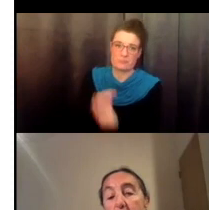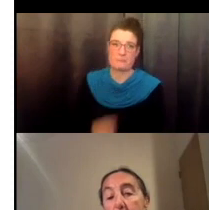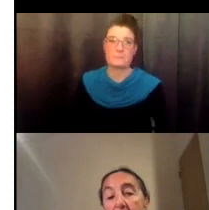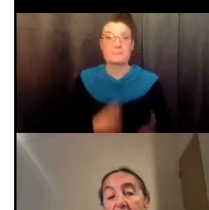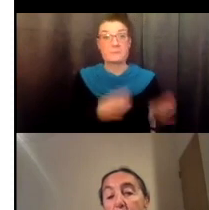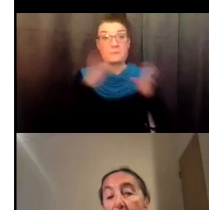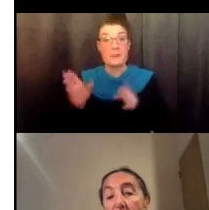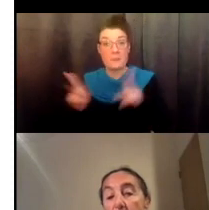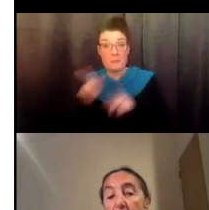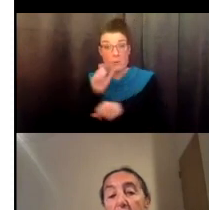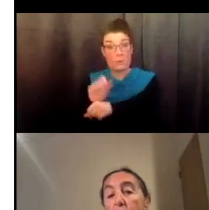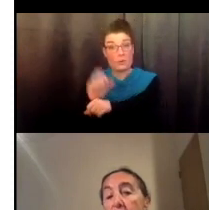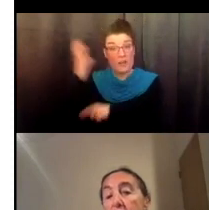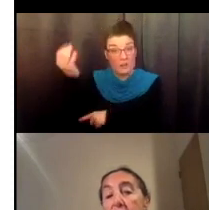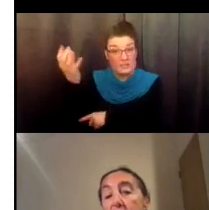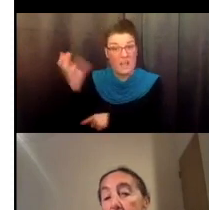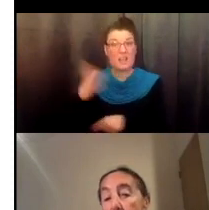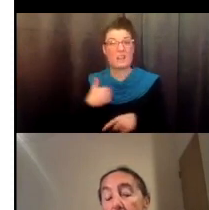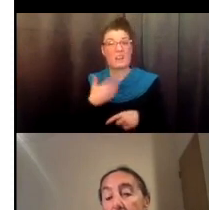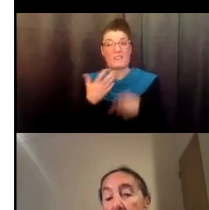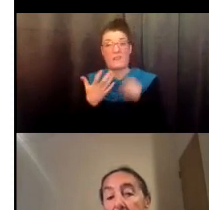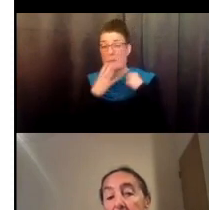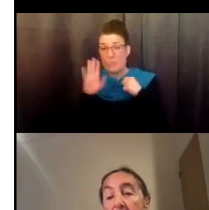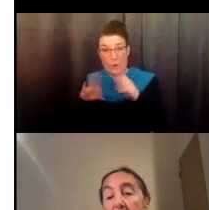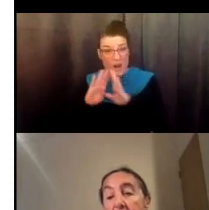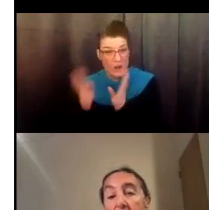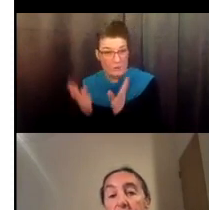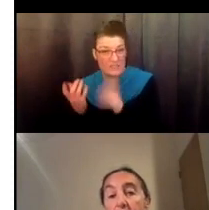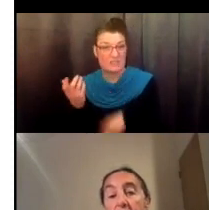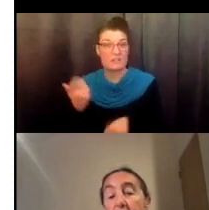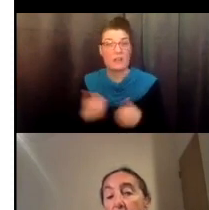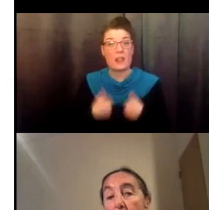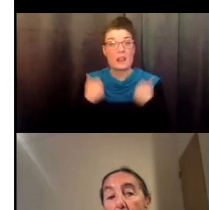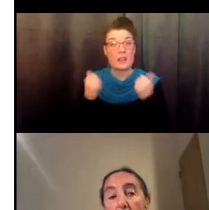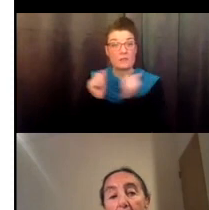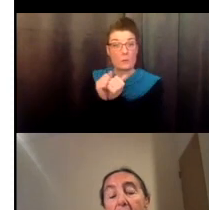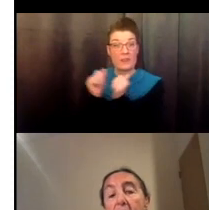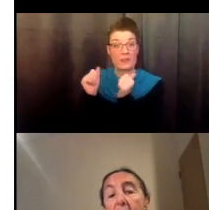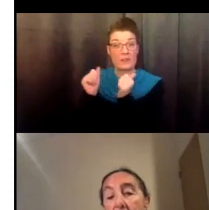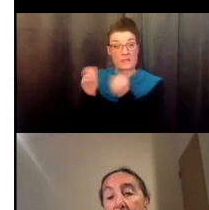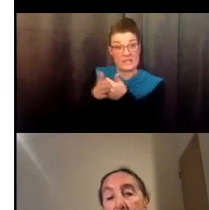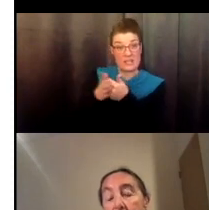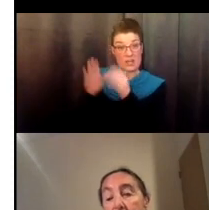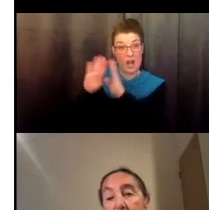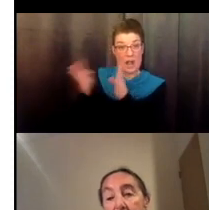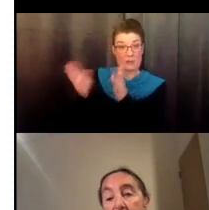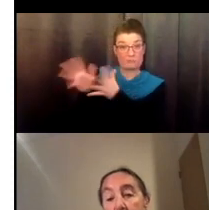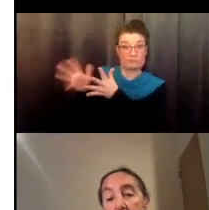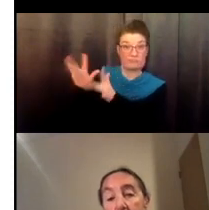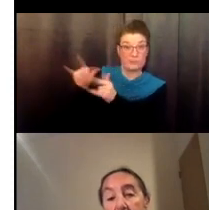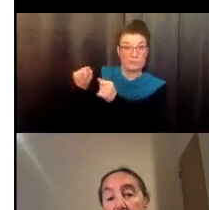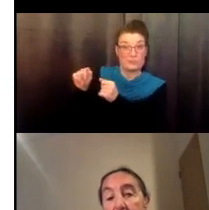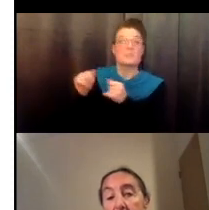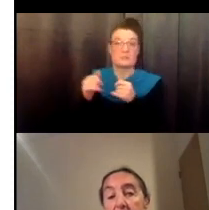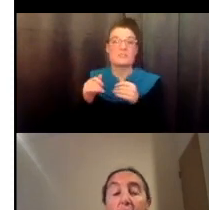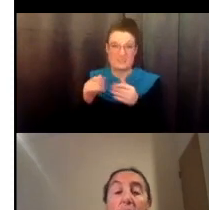or people that have poor housing or that live near blighted and vacant properties are more likely to suffer from